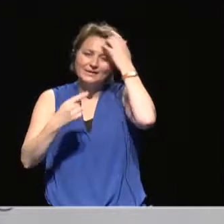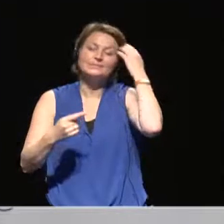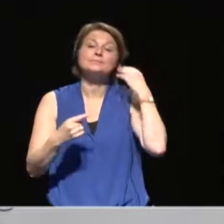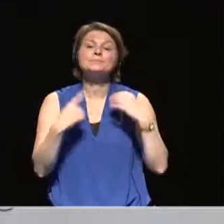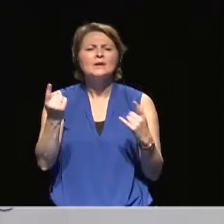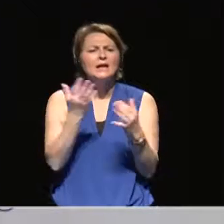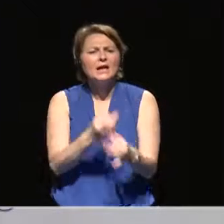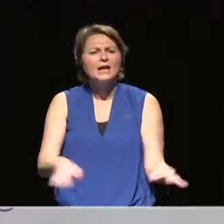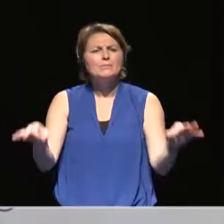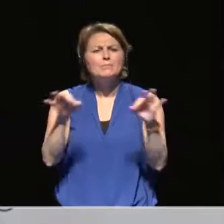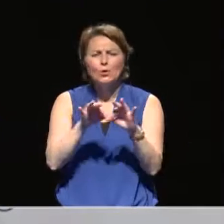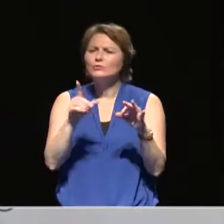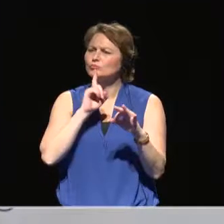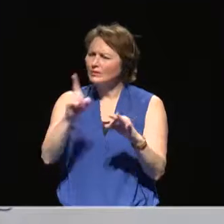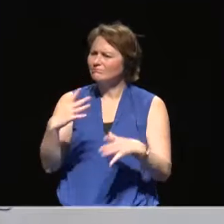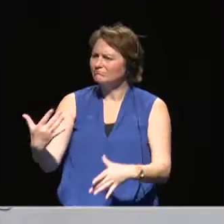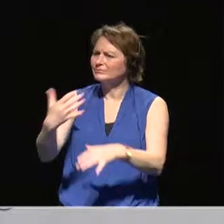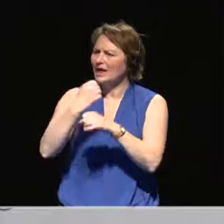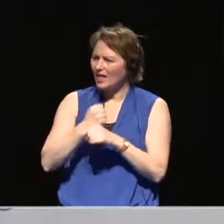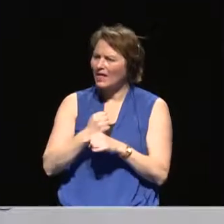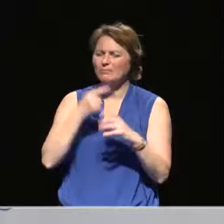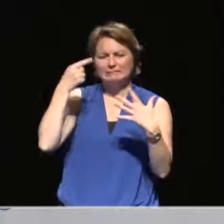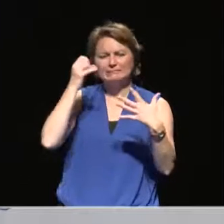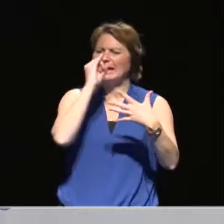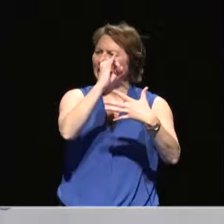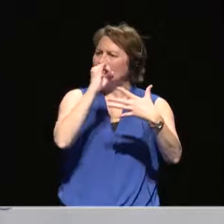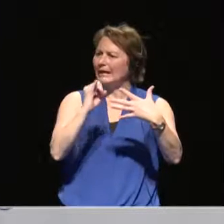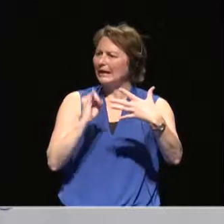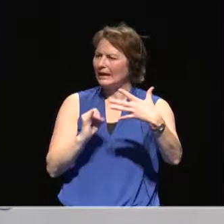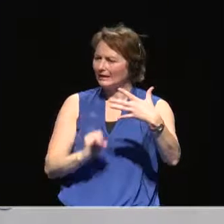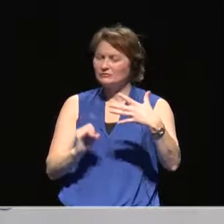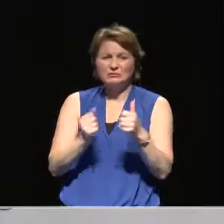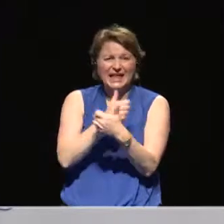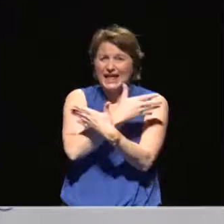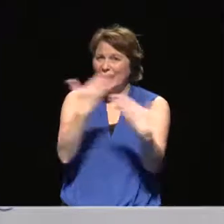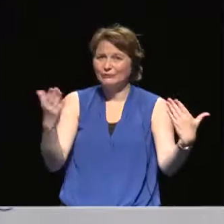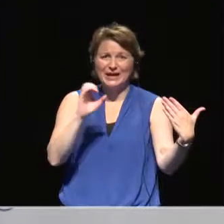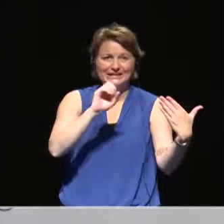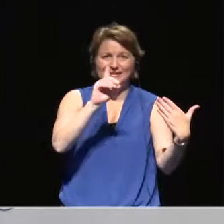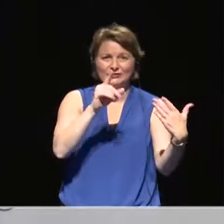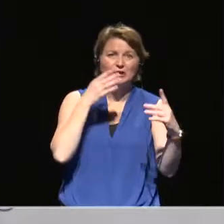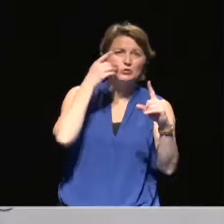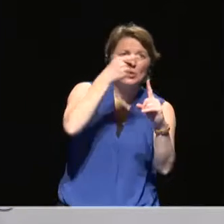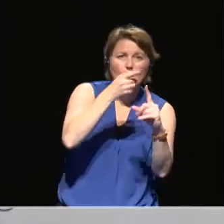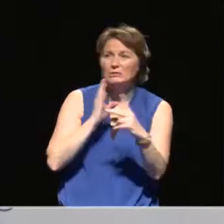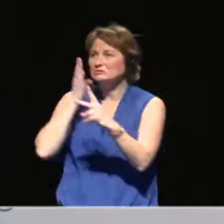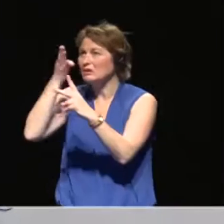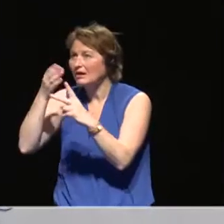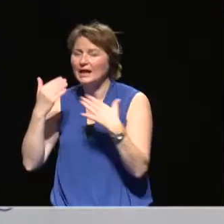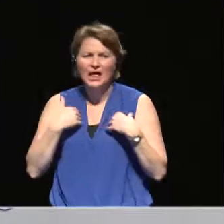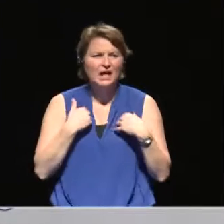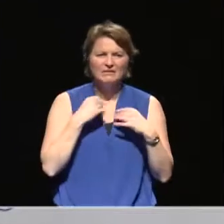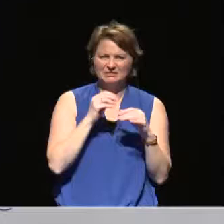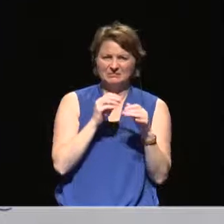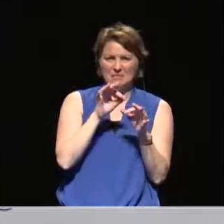have meaningful indicators to measure and evaluate progress for every goal and target in the SDGs. And it's not easy to, of course,